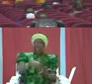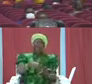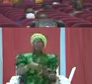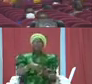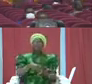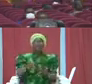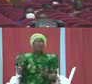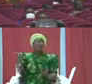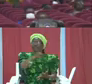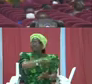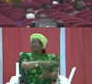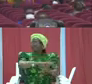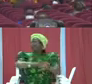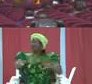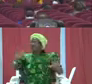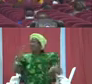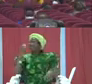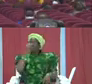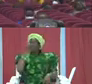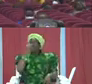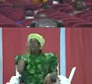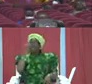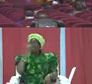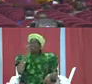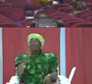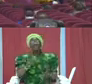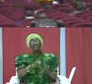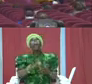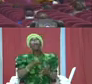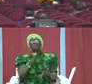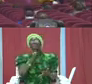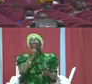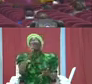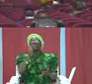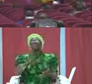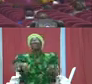You don't eat it unworthily.